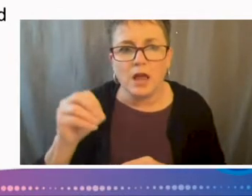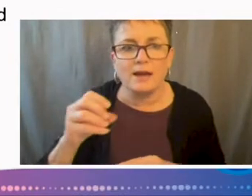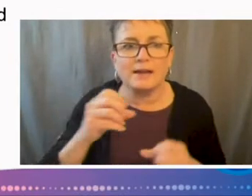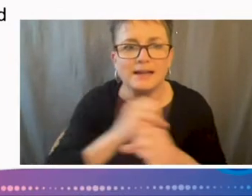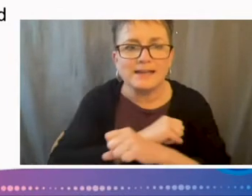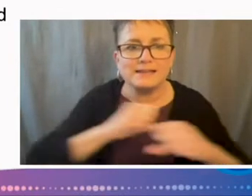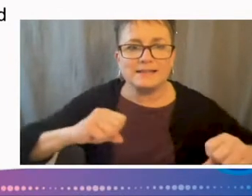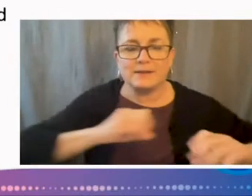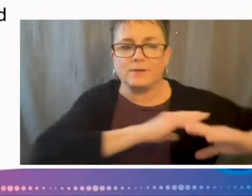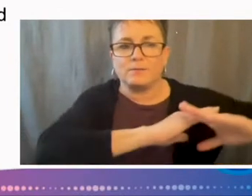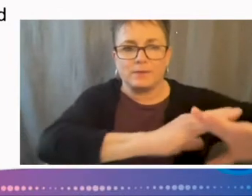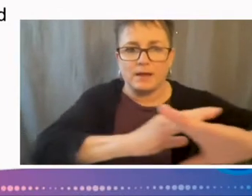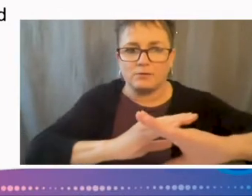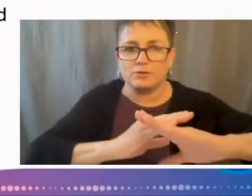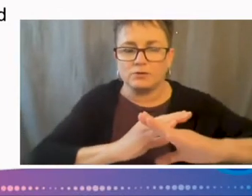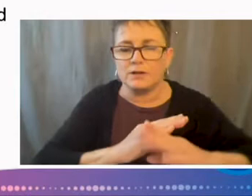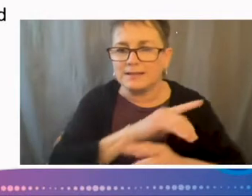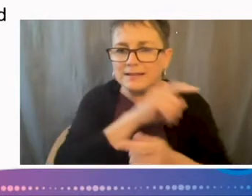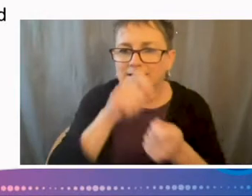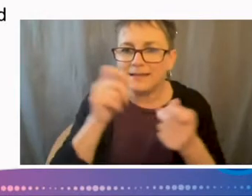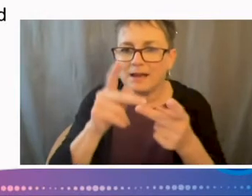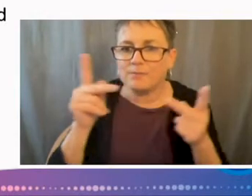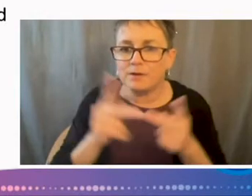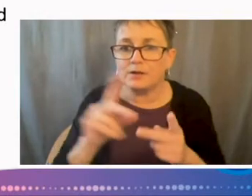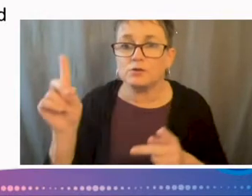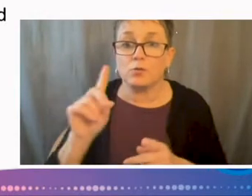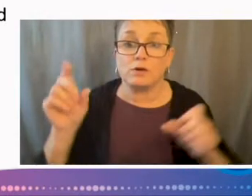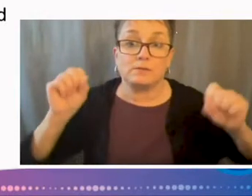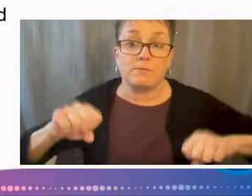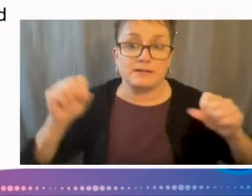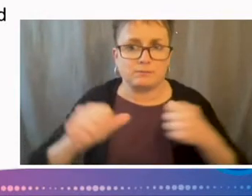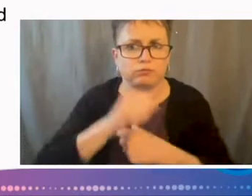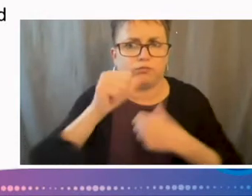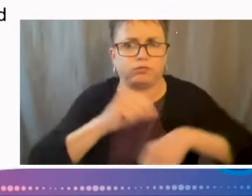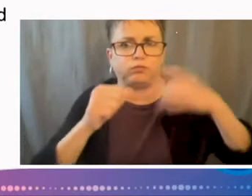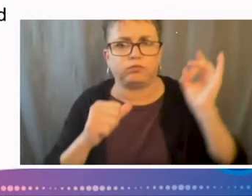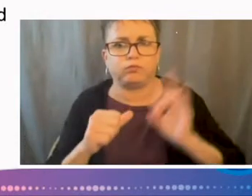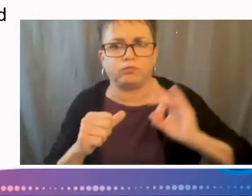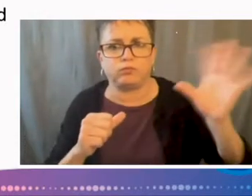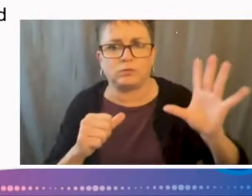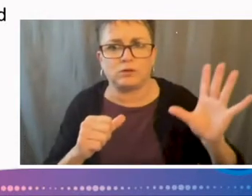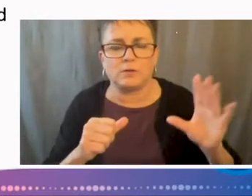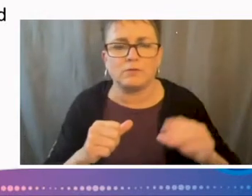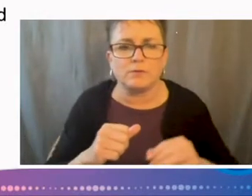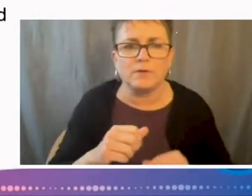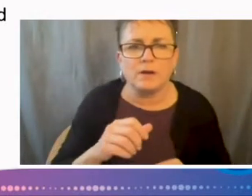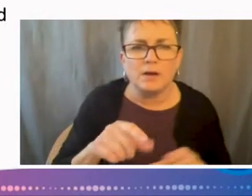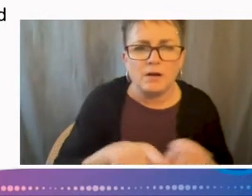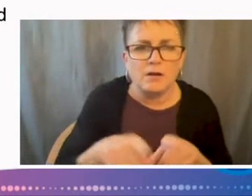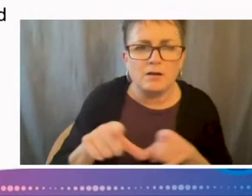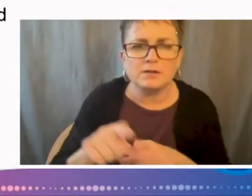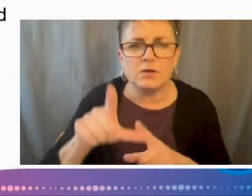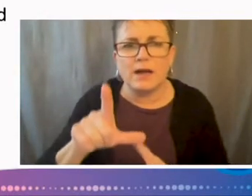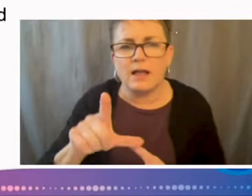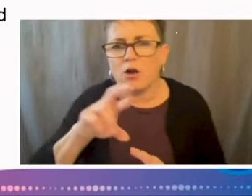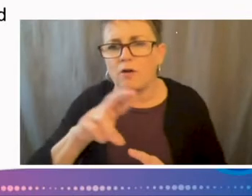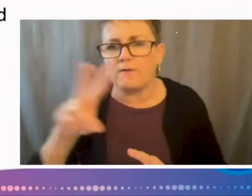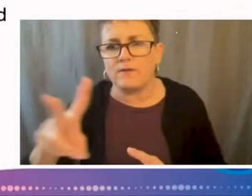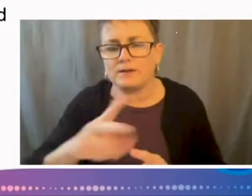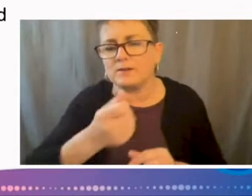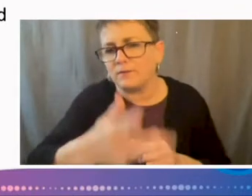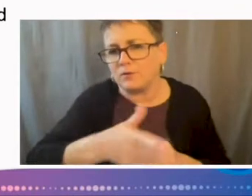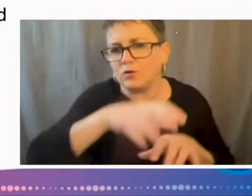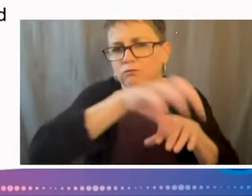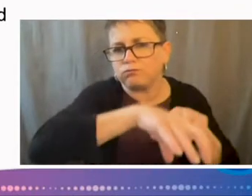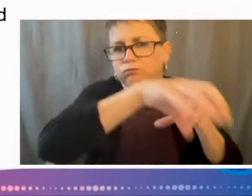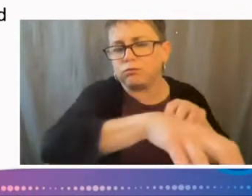the exact location where the potential hazard exists when a coupled set of LRVs is stopped at the station. And